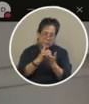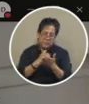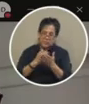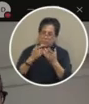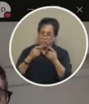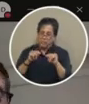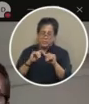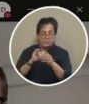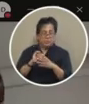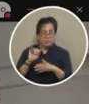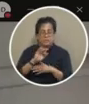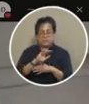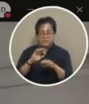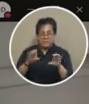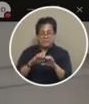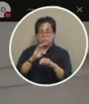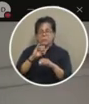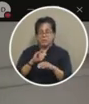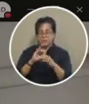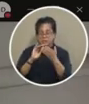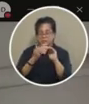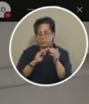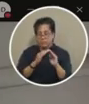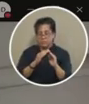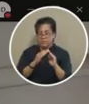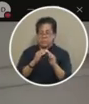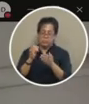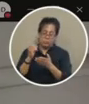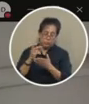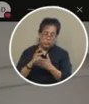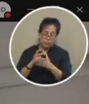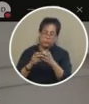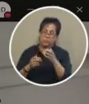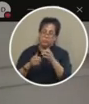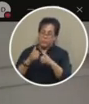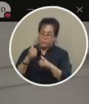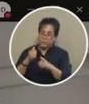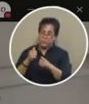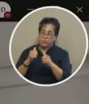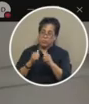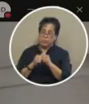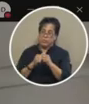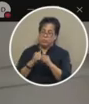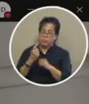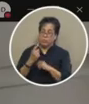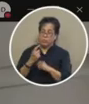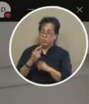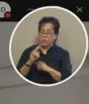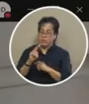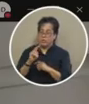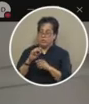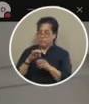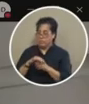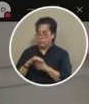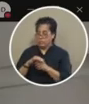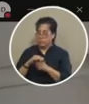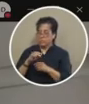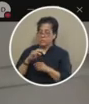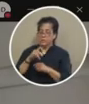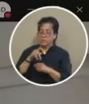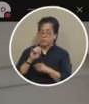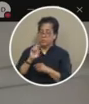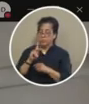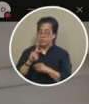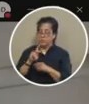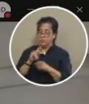was driven by the community, and it was approved unanimously with one dissenting vote at the Parks